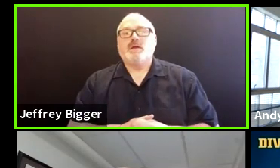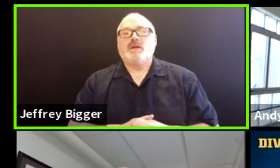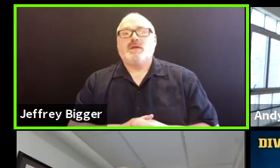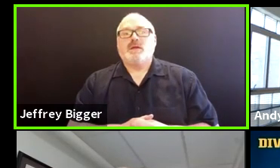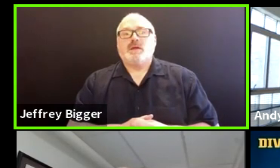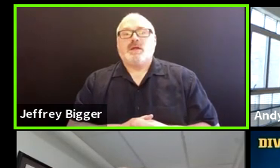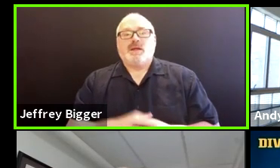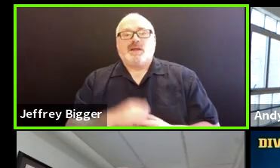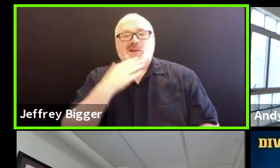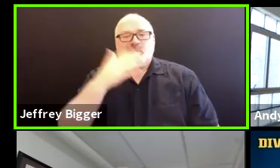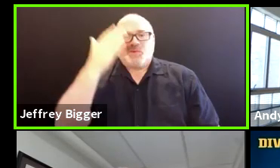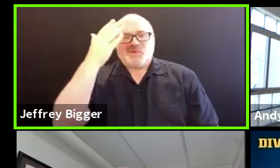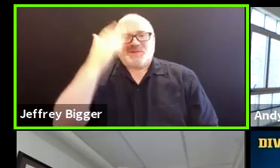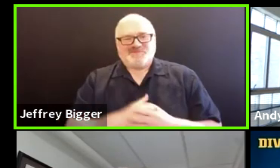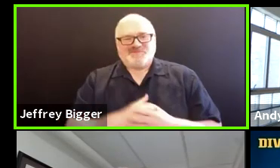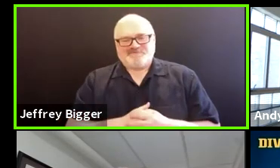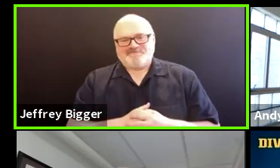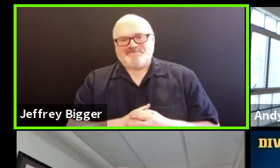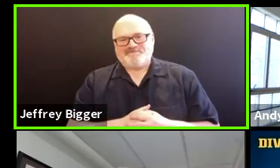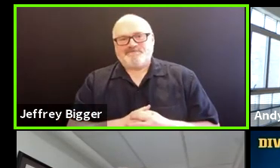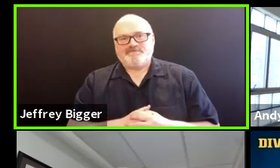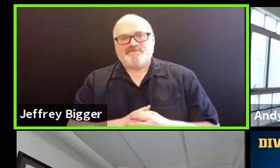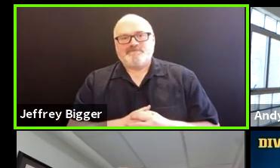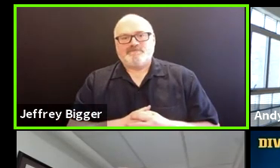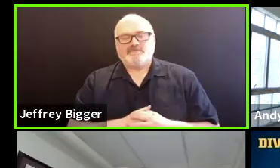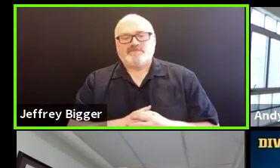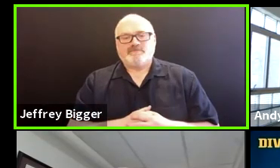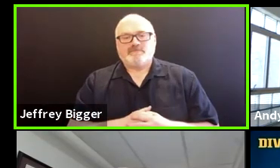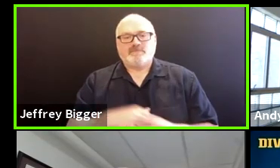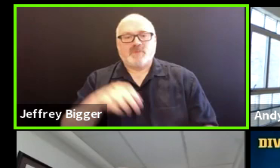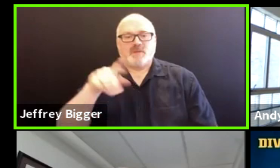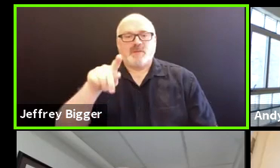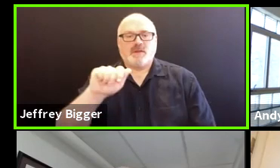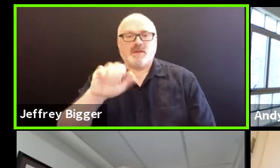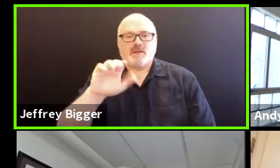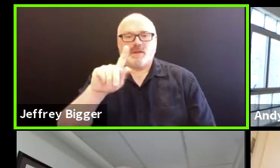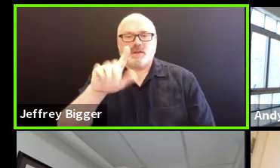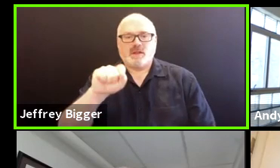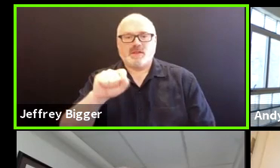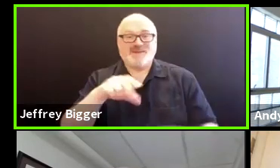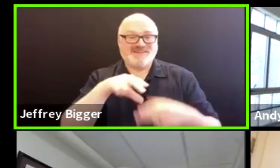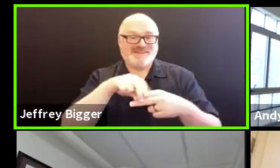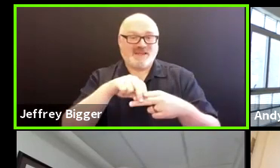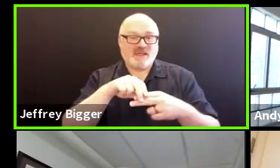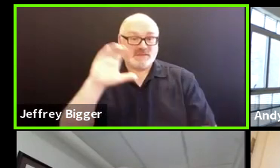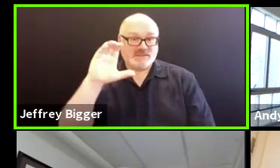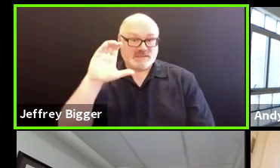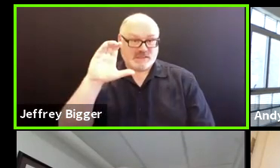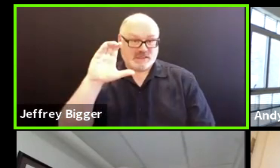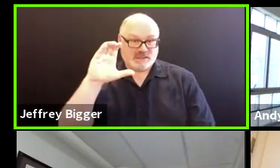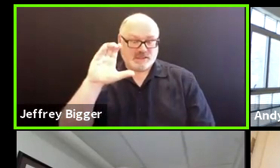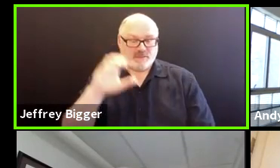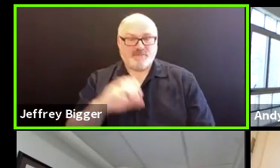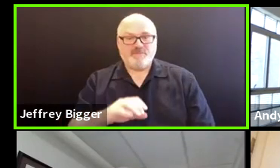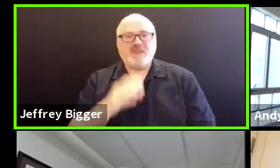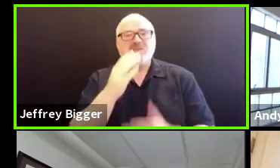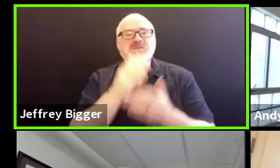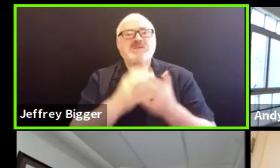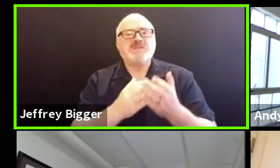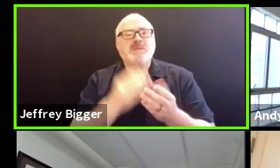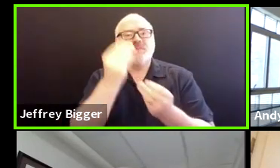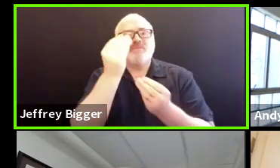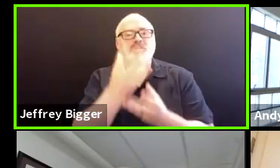Good morning. In your packets behind tab C, there are some